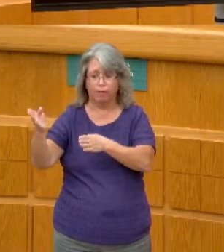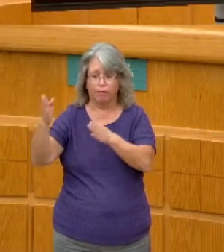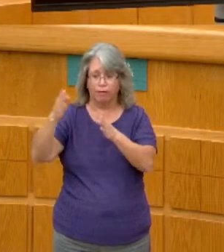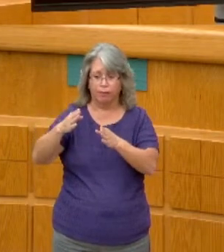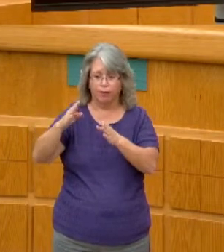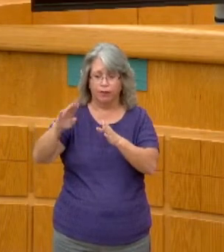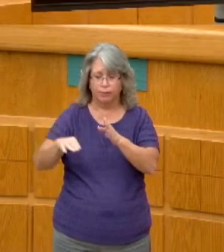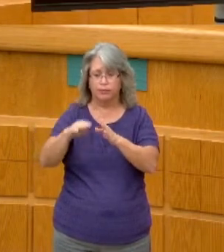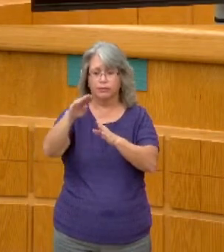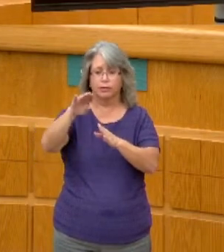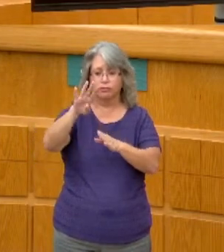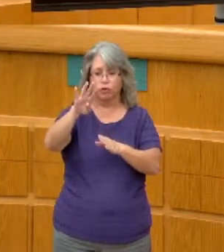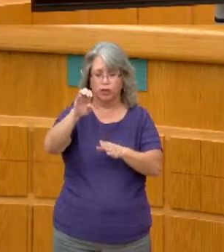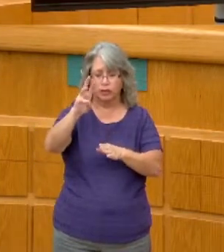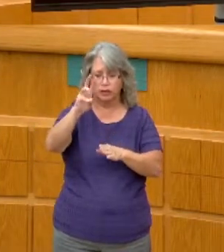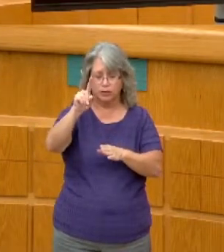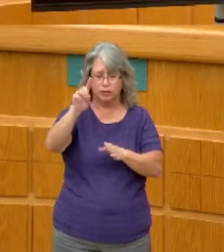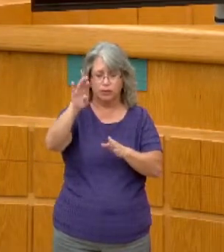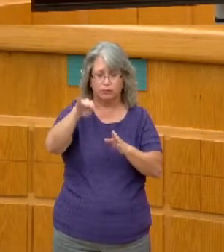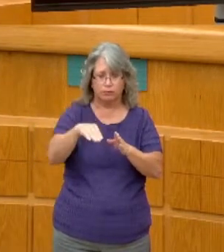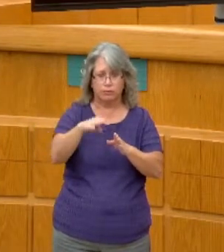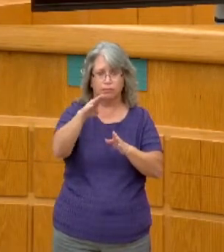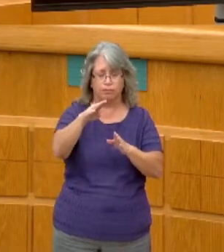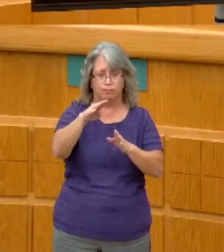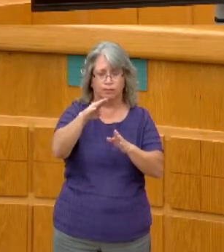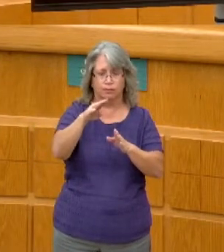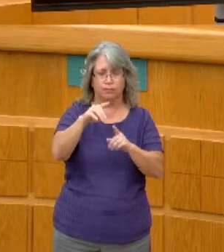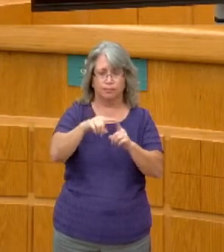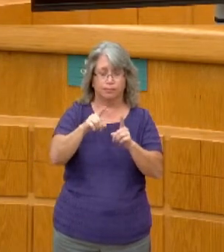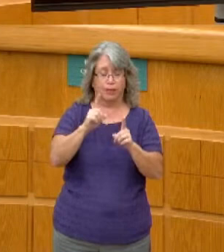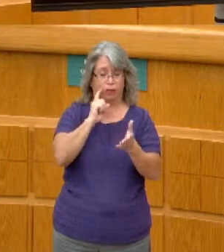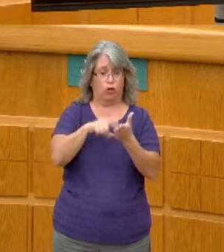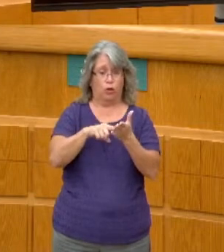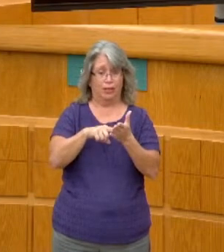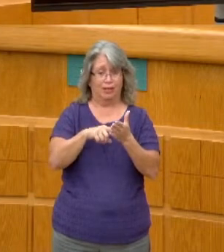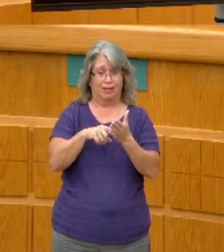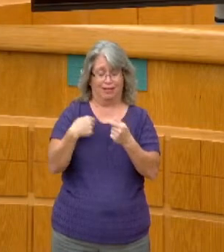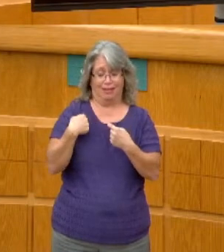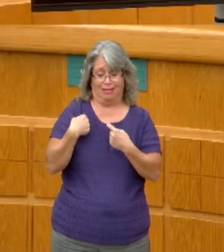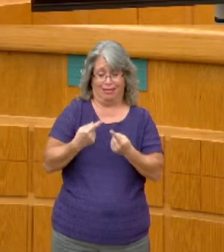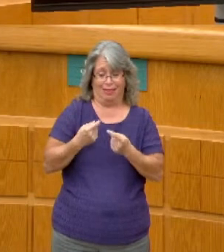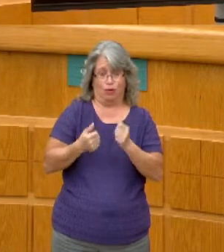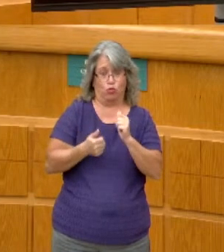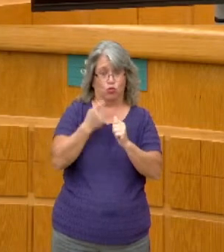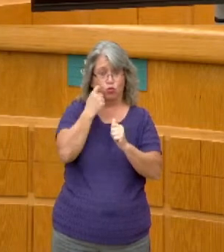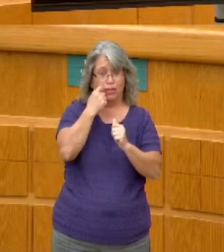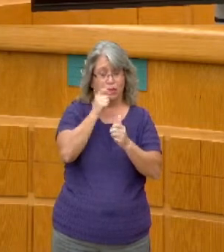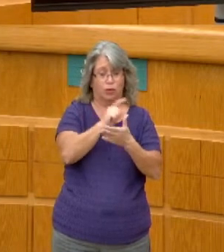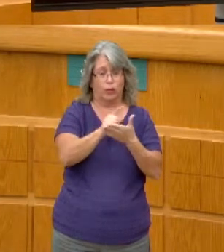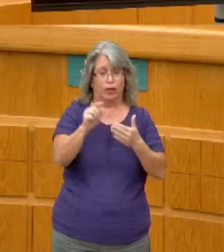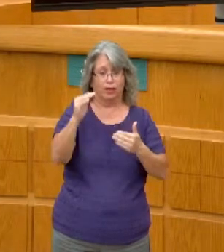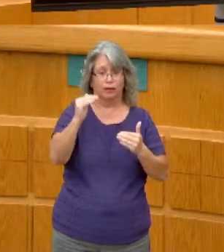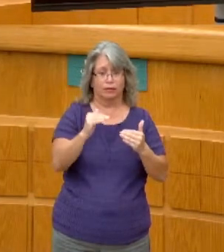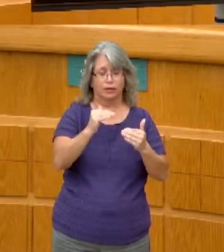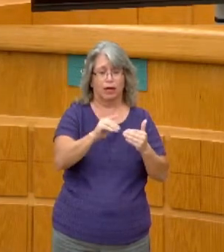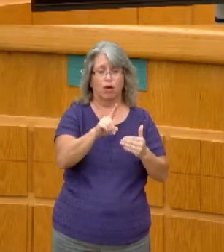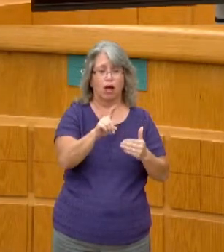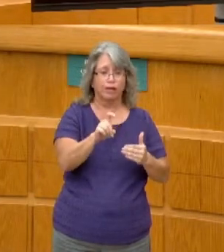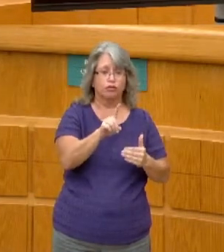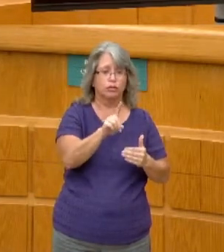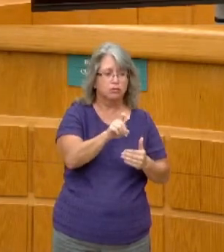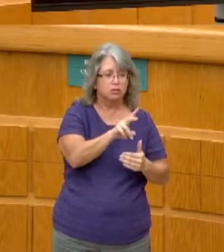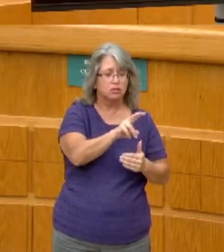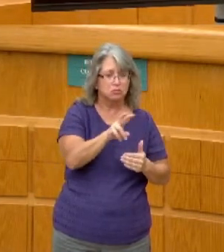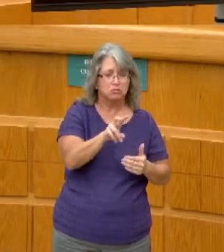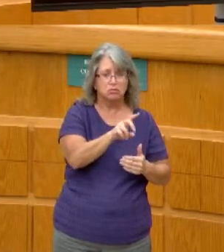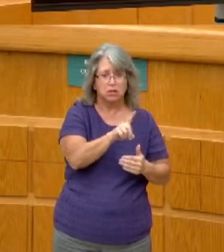of 461. But what you're seeing this last week here is you're seeing some hundreds. That's still hundreds of